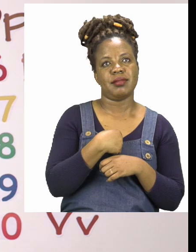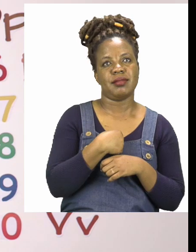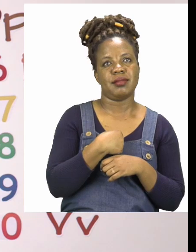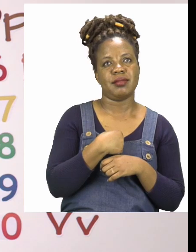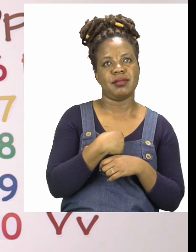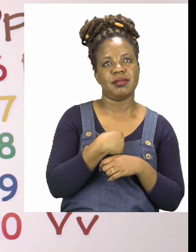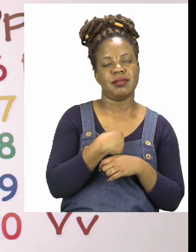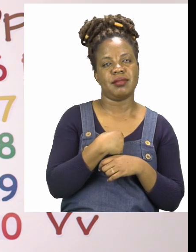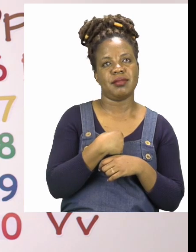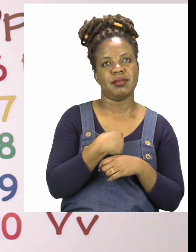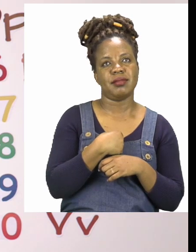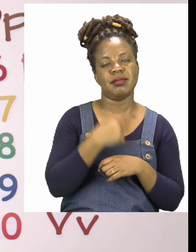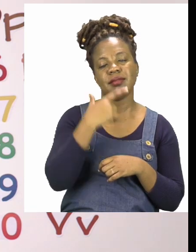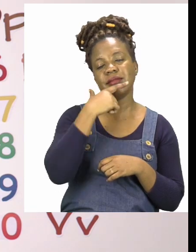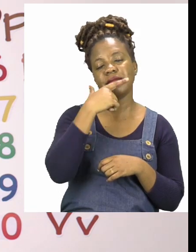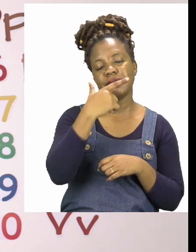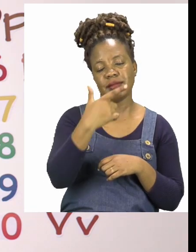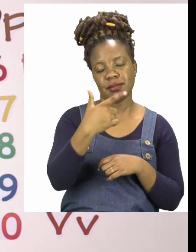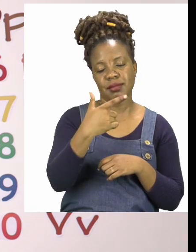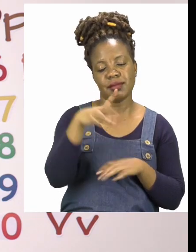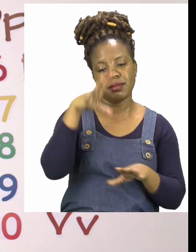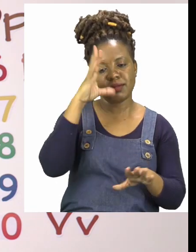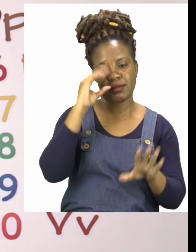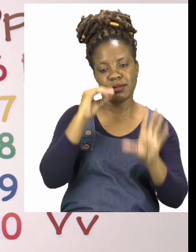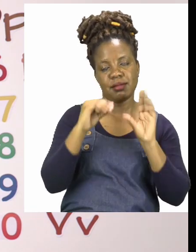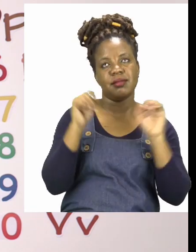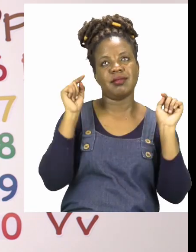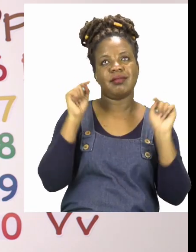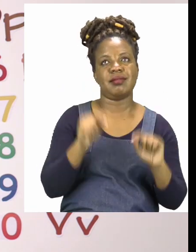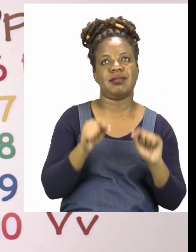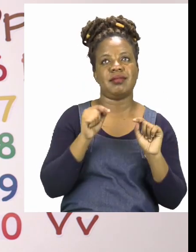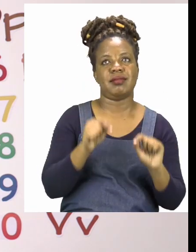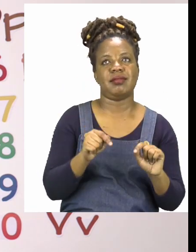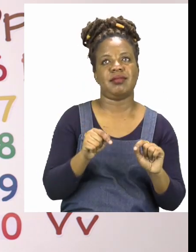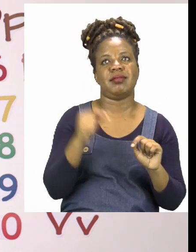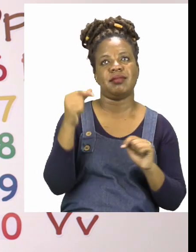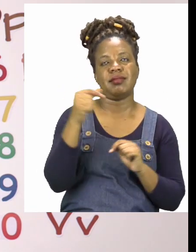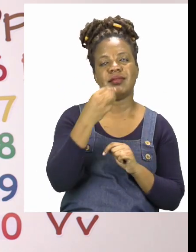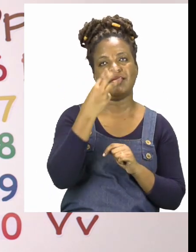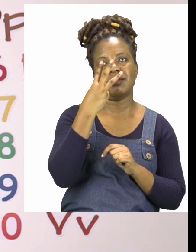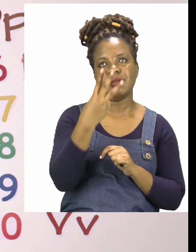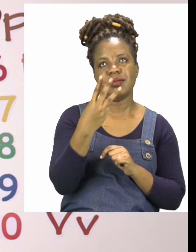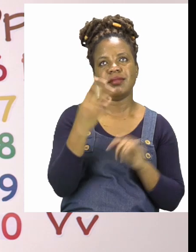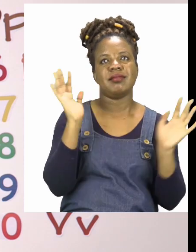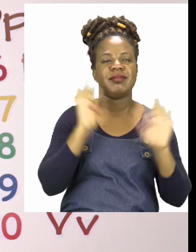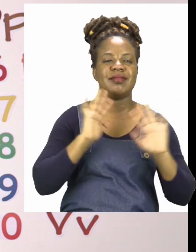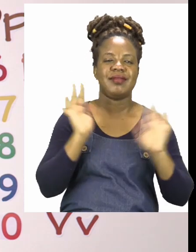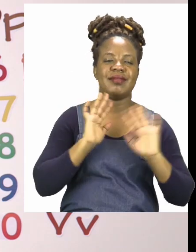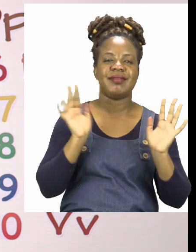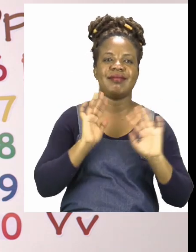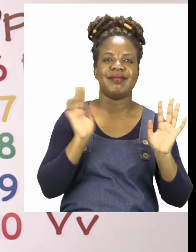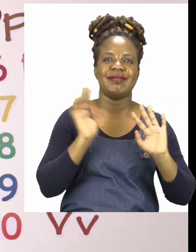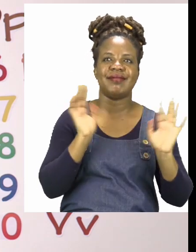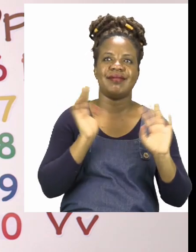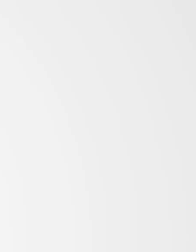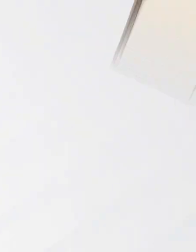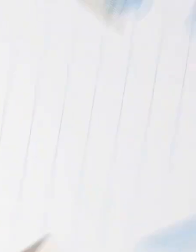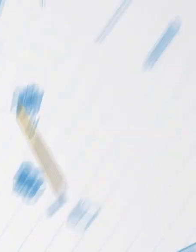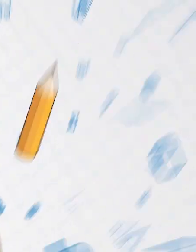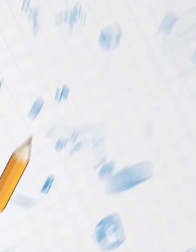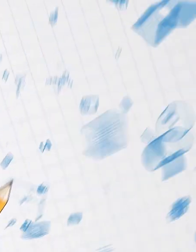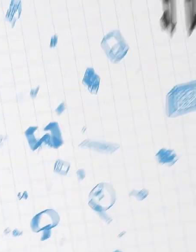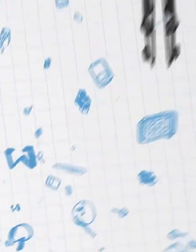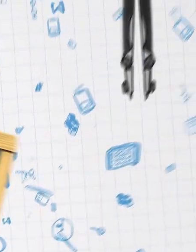I, we would like to say thank you for joining us today, grade 3s, and goodbye!